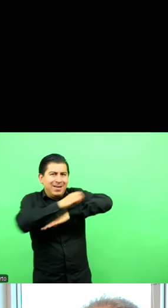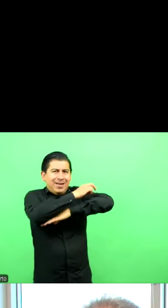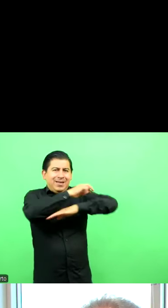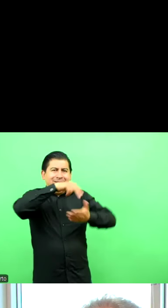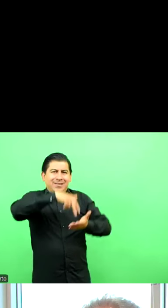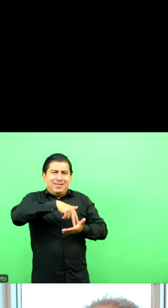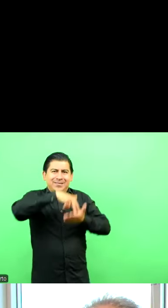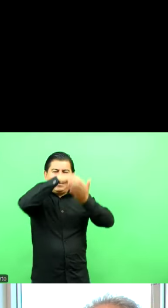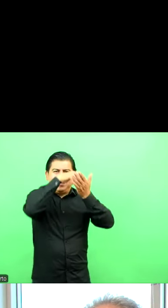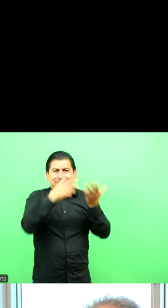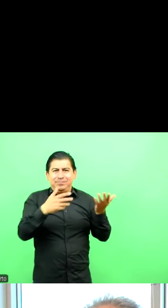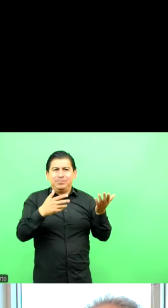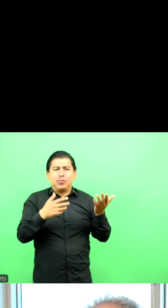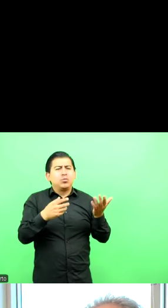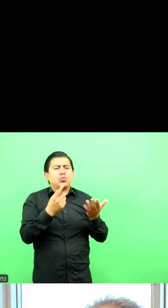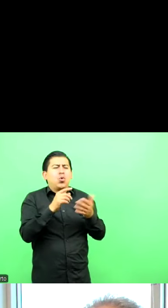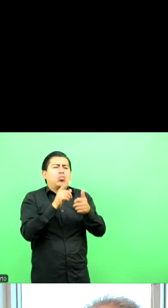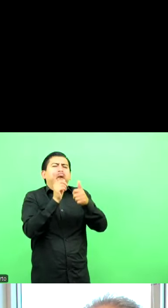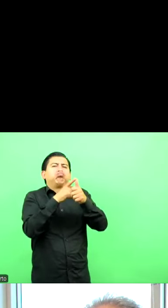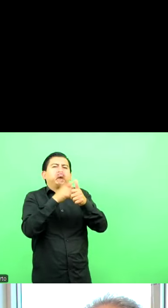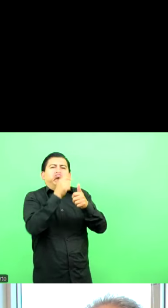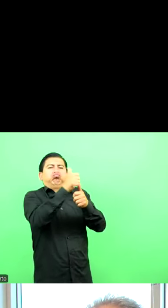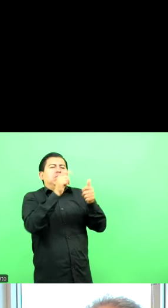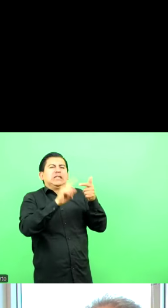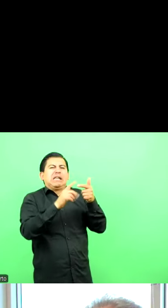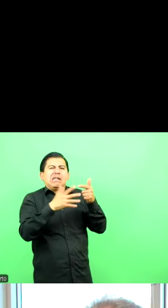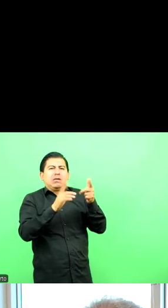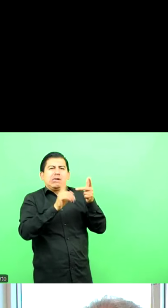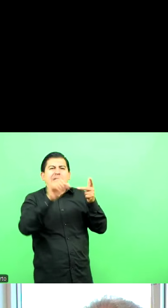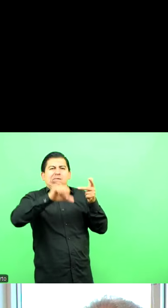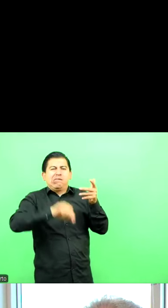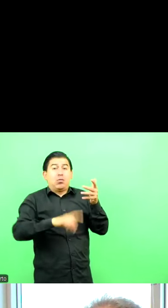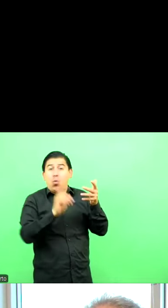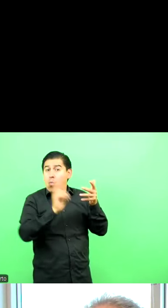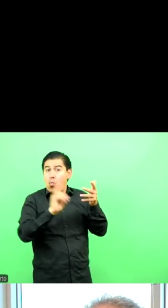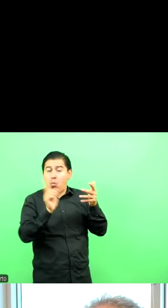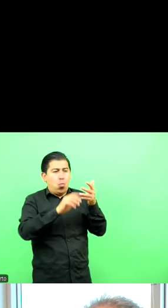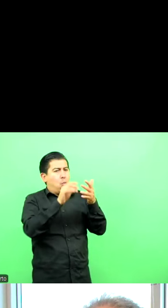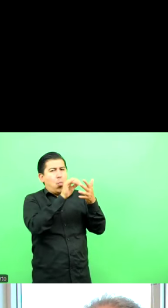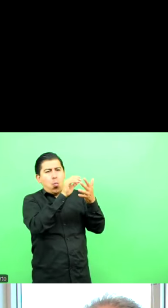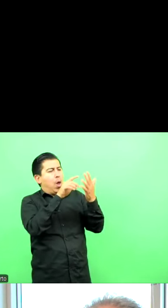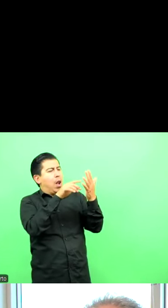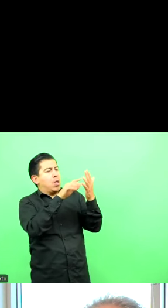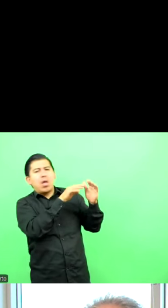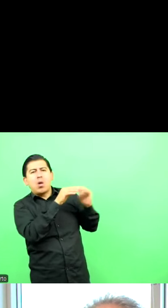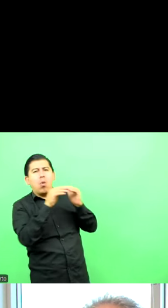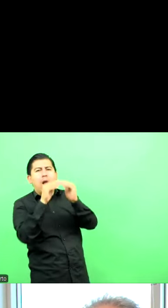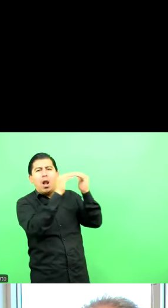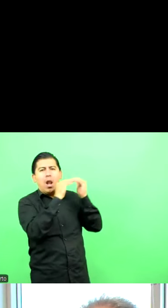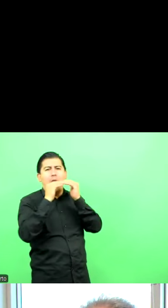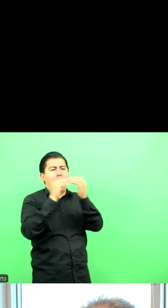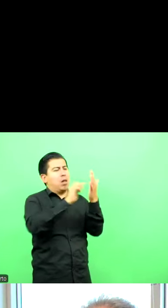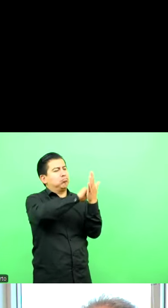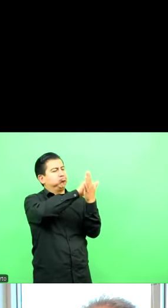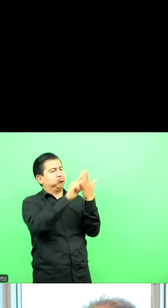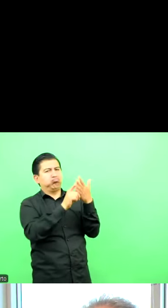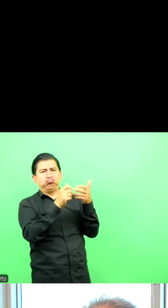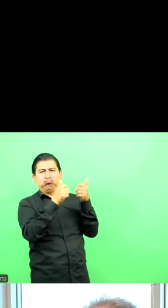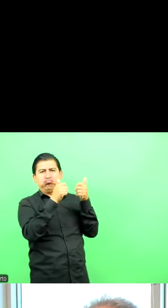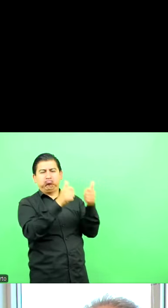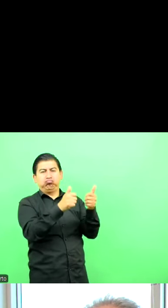to all hazards, and it should be risk informed. And as you see, it is from